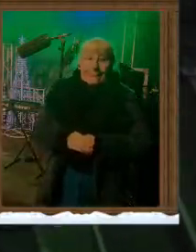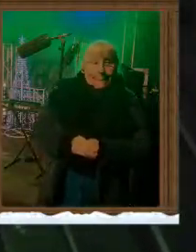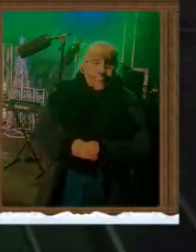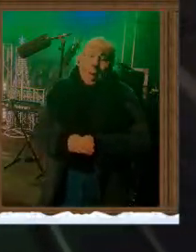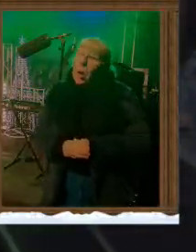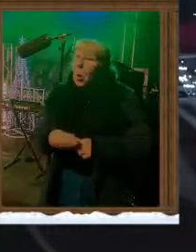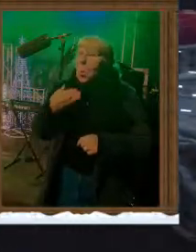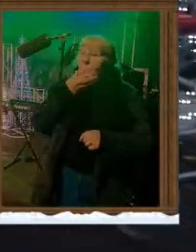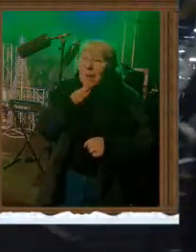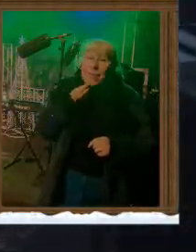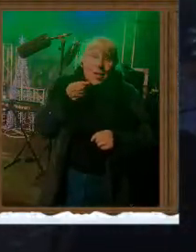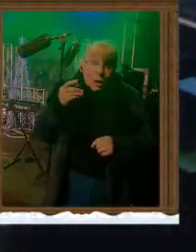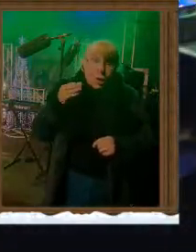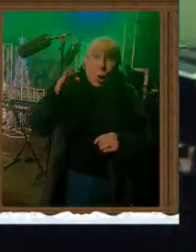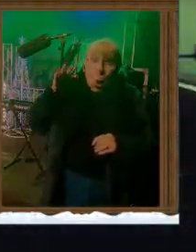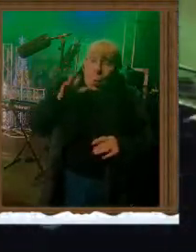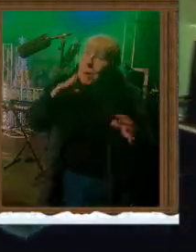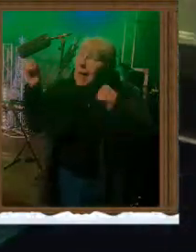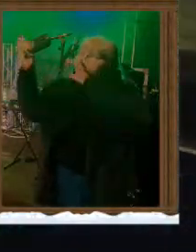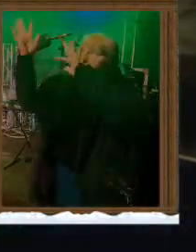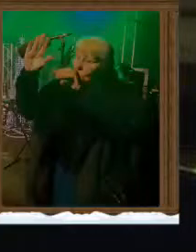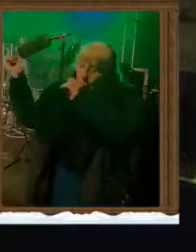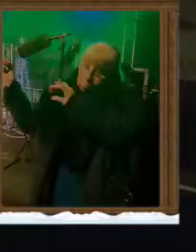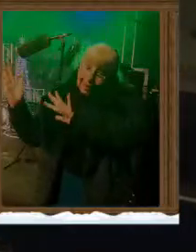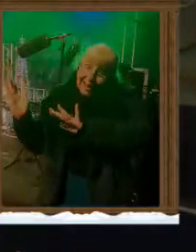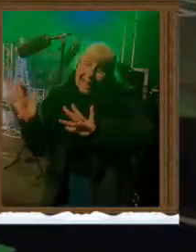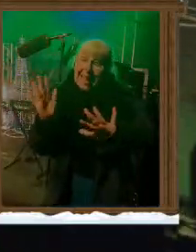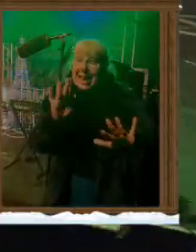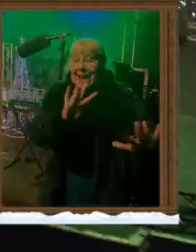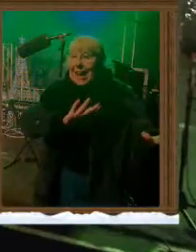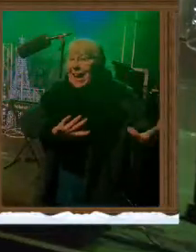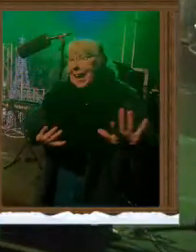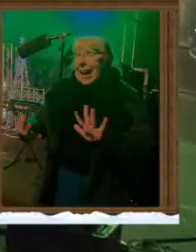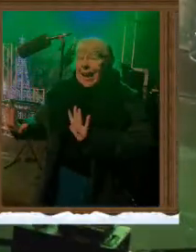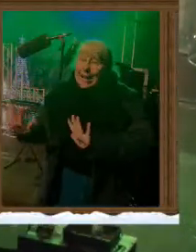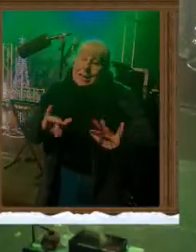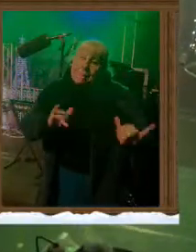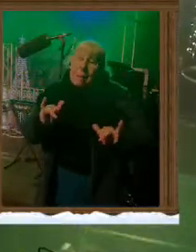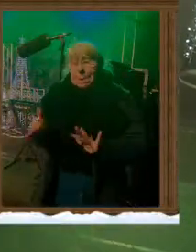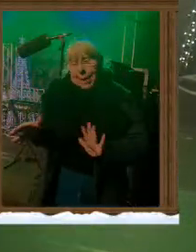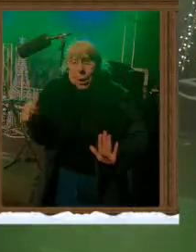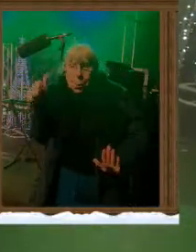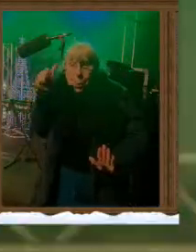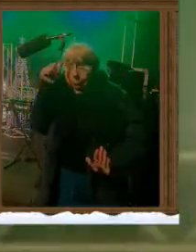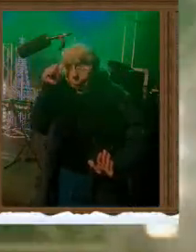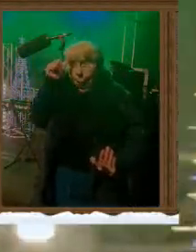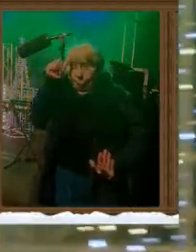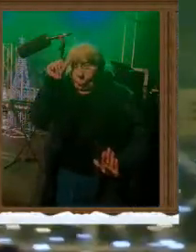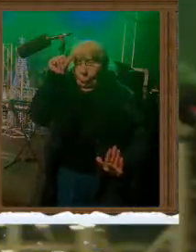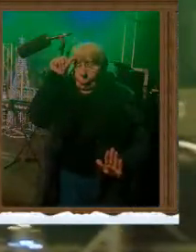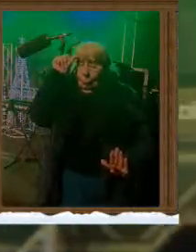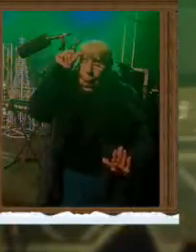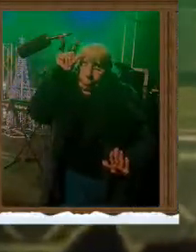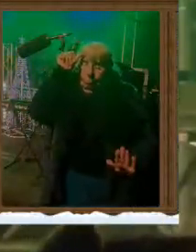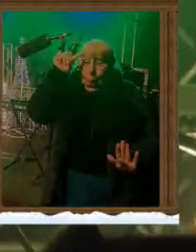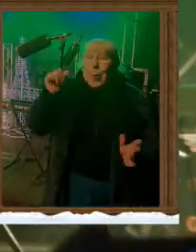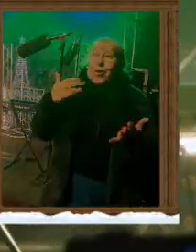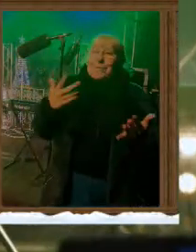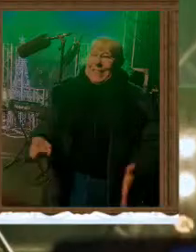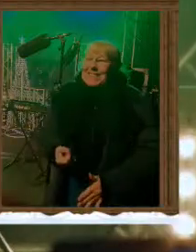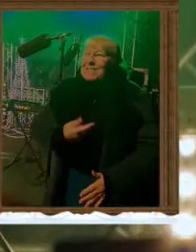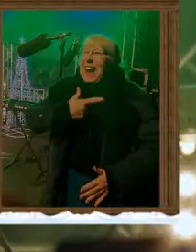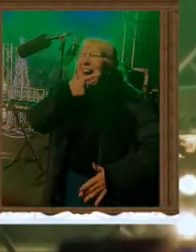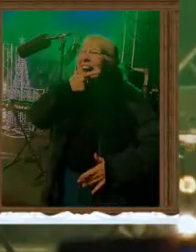When the snowman brings the snow, well, it just might, like you know. put a great